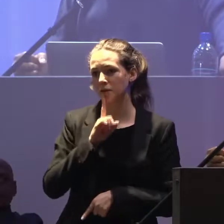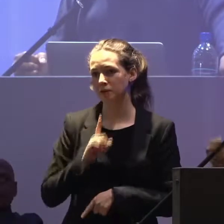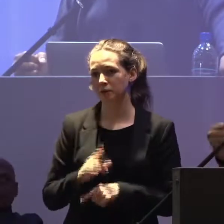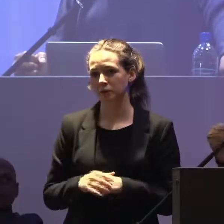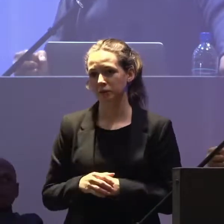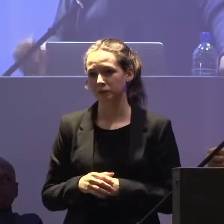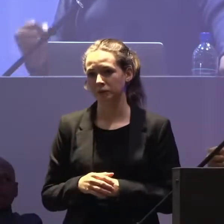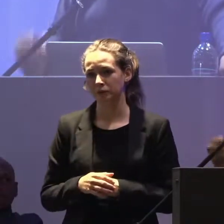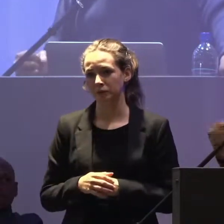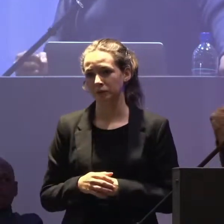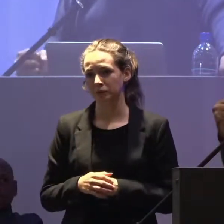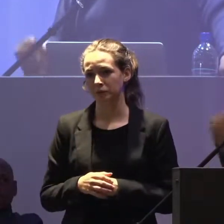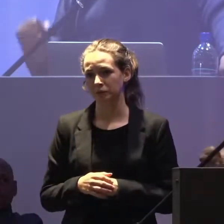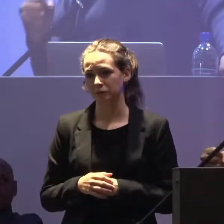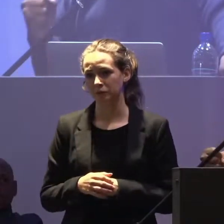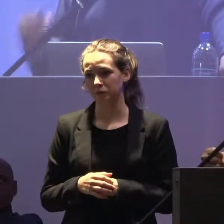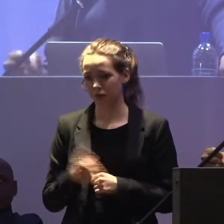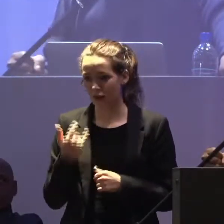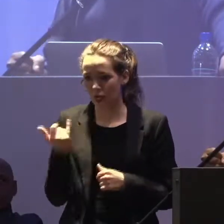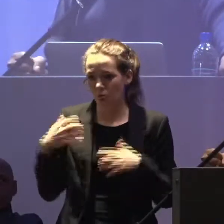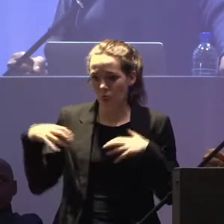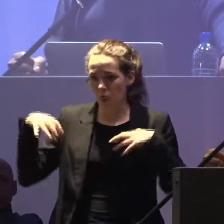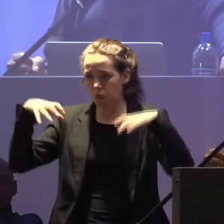And the place remains spooky.